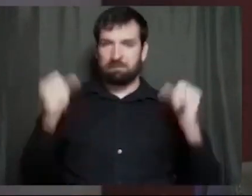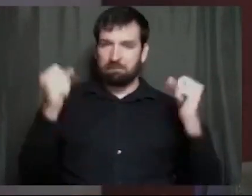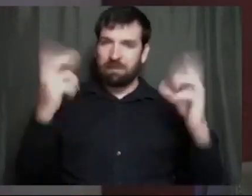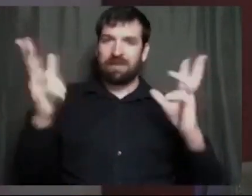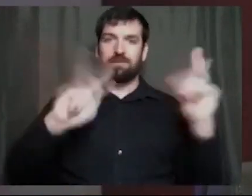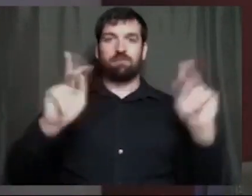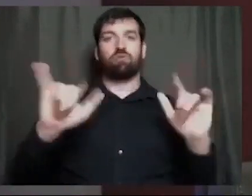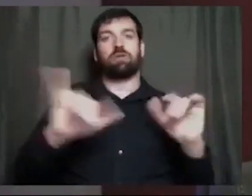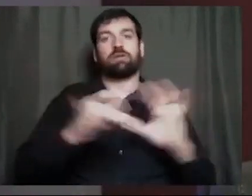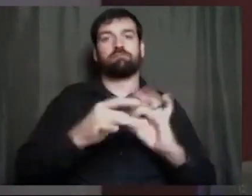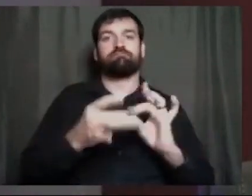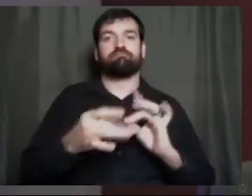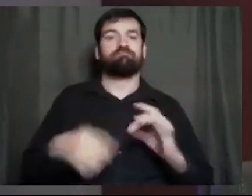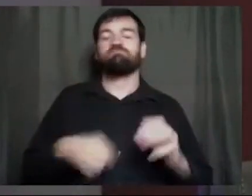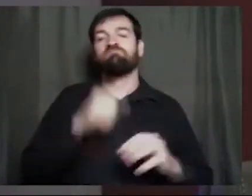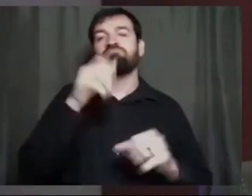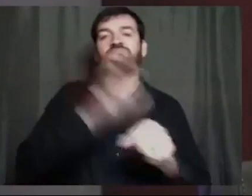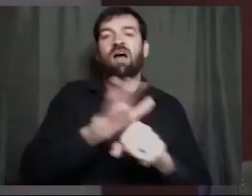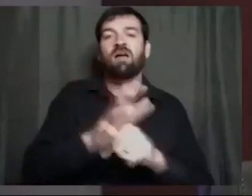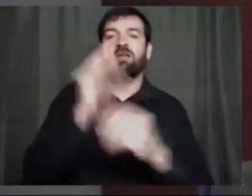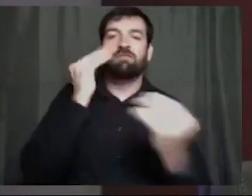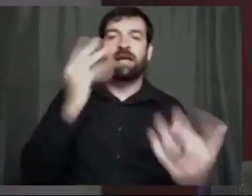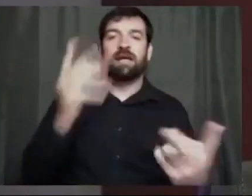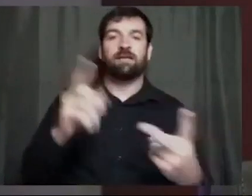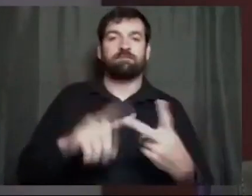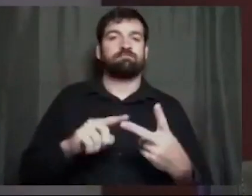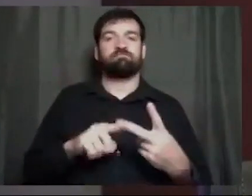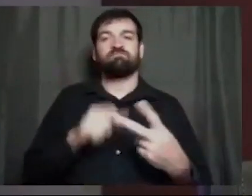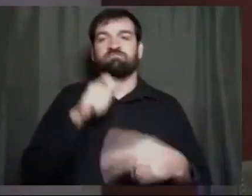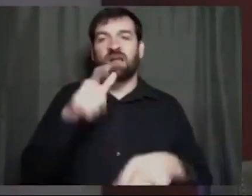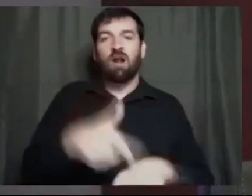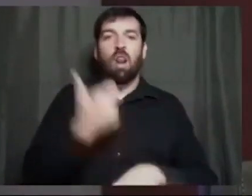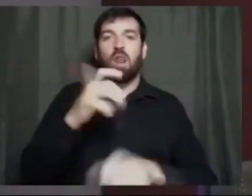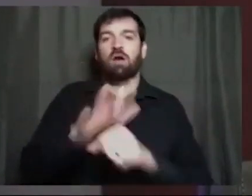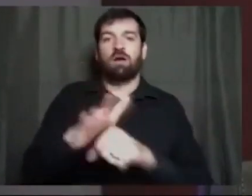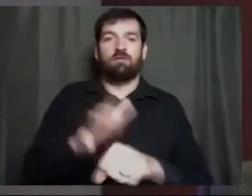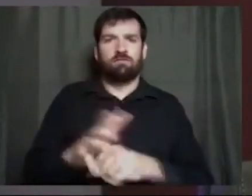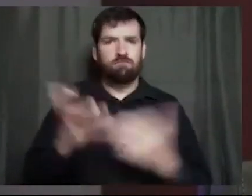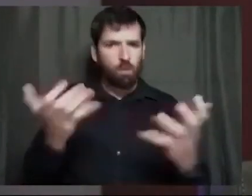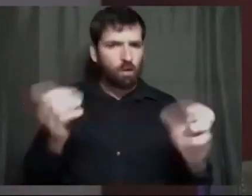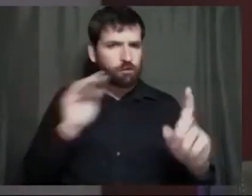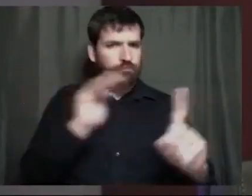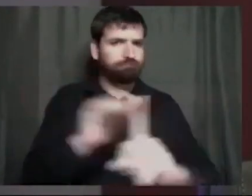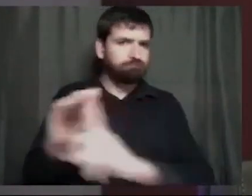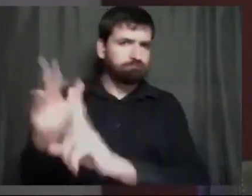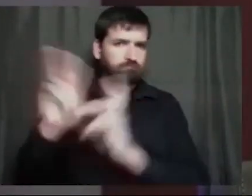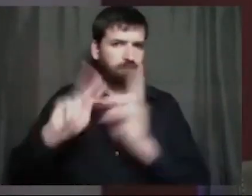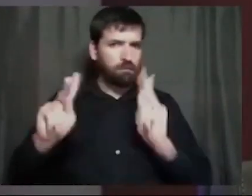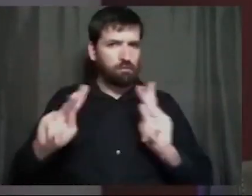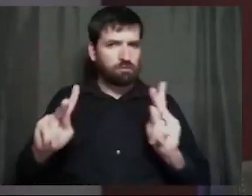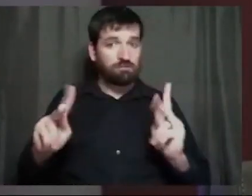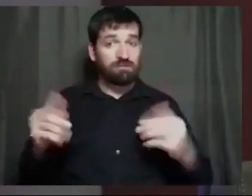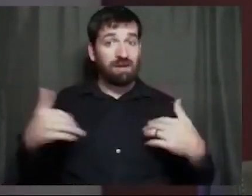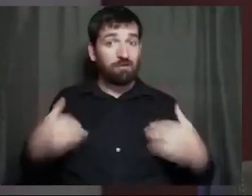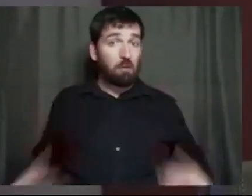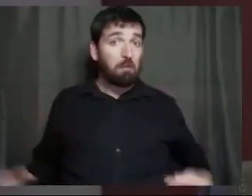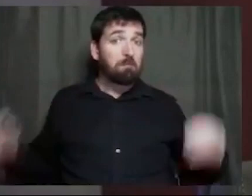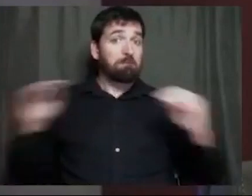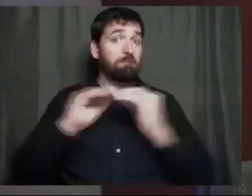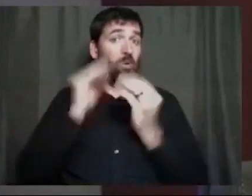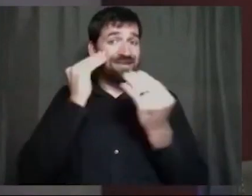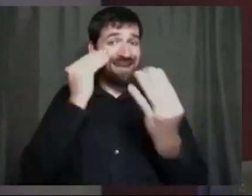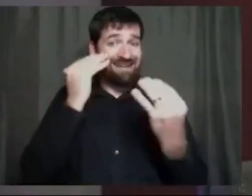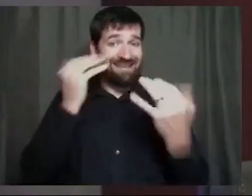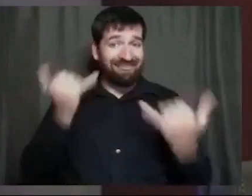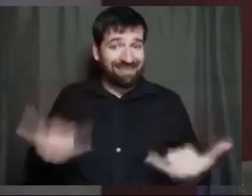don't have enough data, or it hasn't been long enough. And I would just like to remind people that we have more data on this vaccine than we have